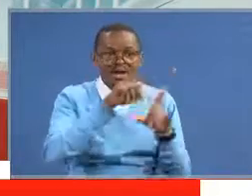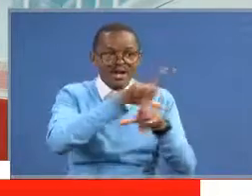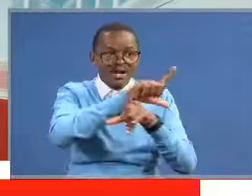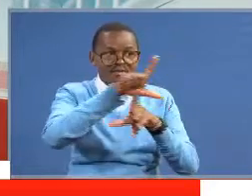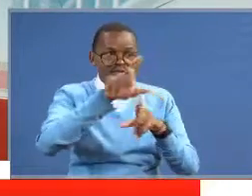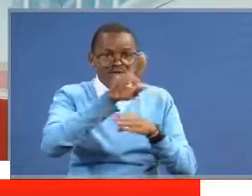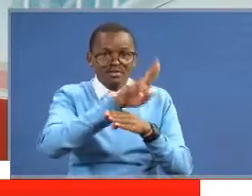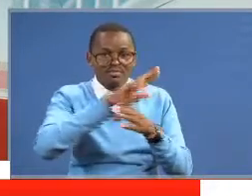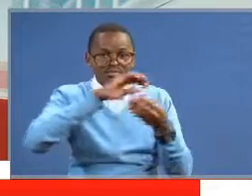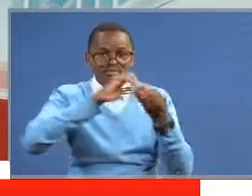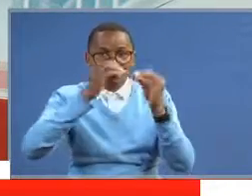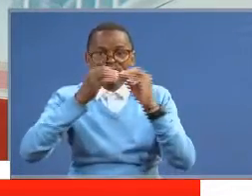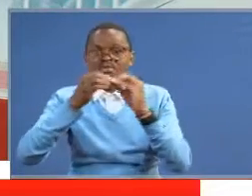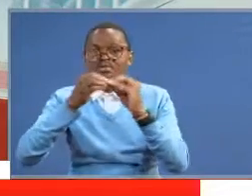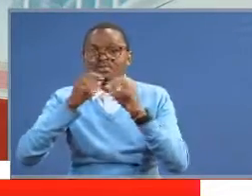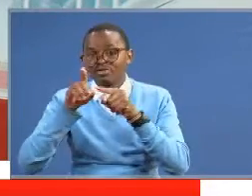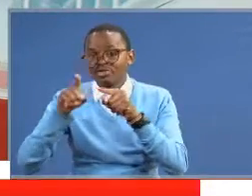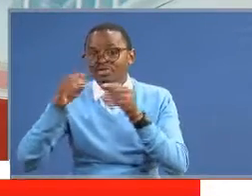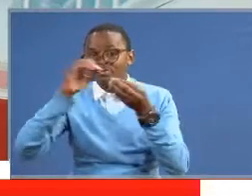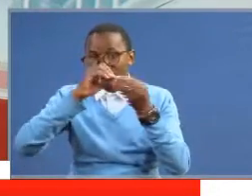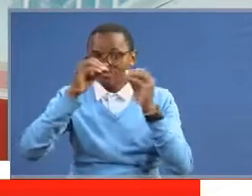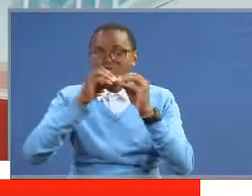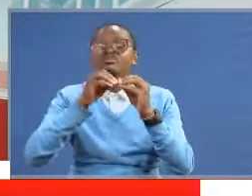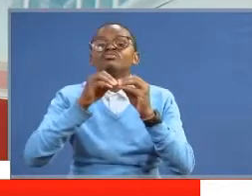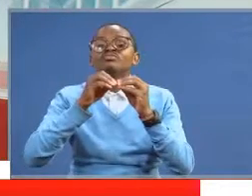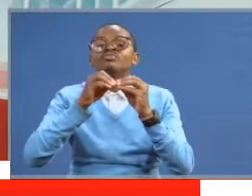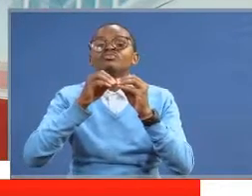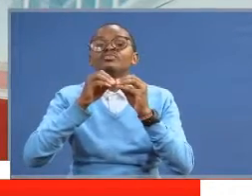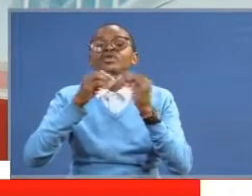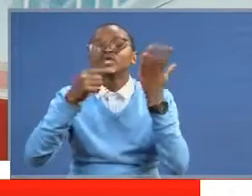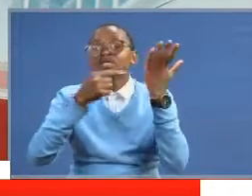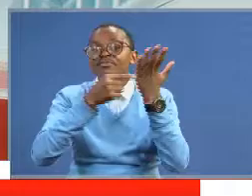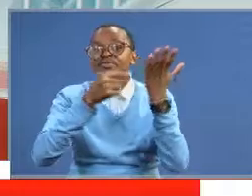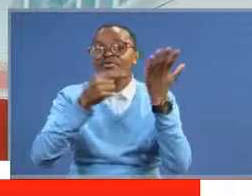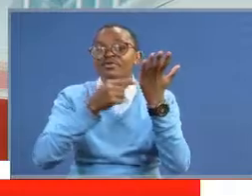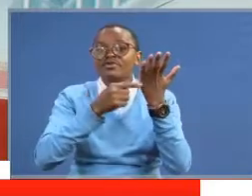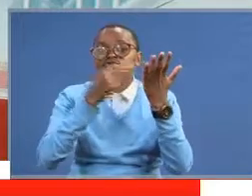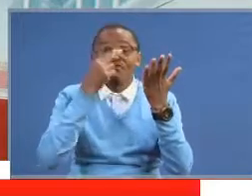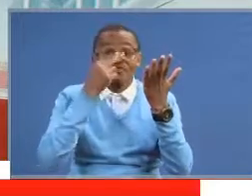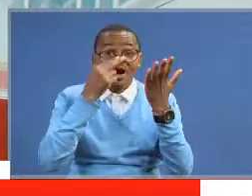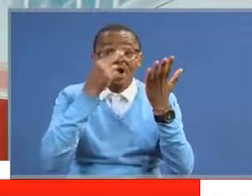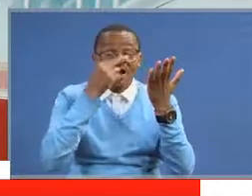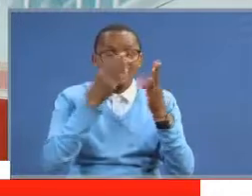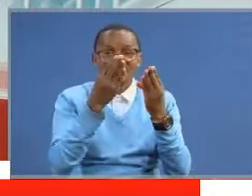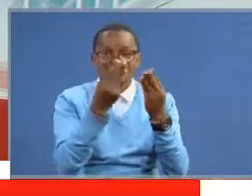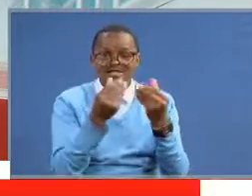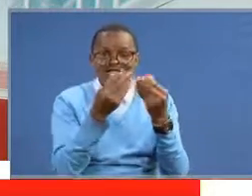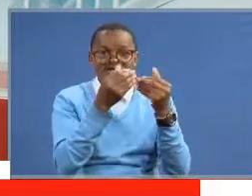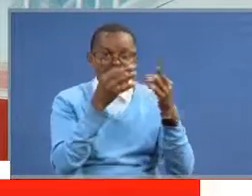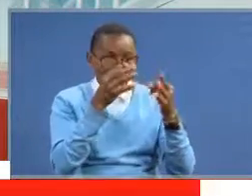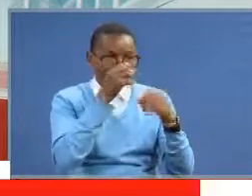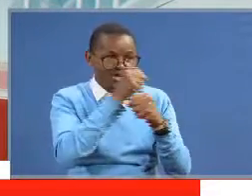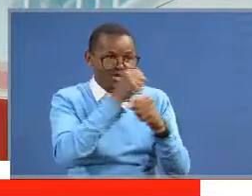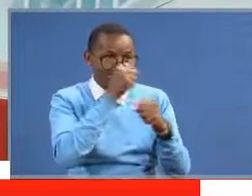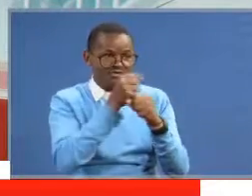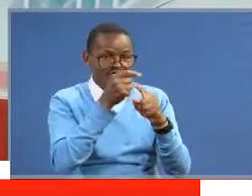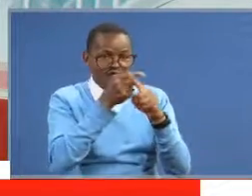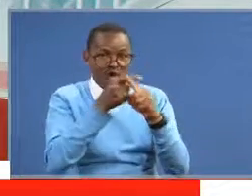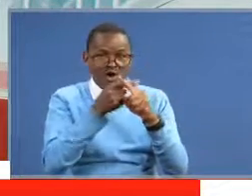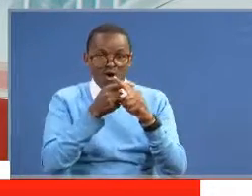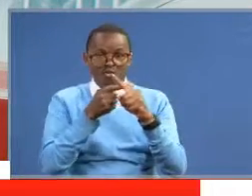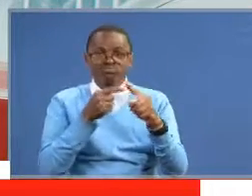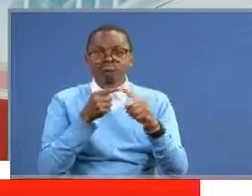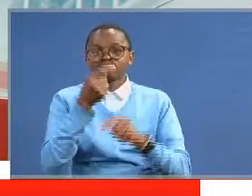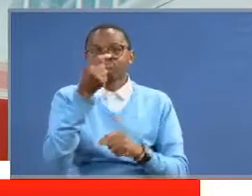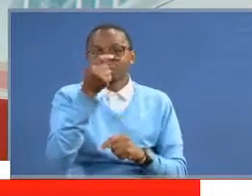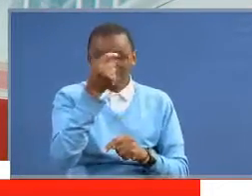that are used to create some of these innovative softwares. And technology is fun, it's very easy. If I can do it coming from a